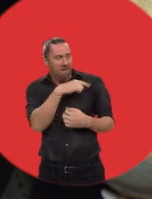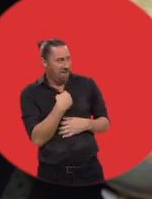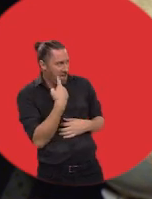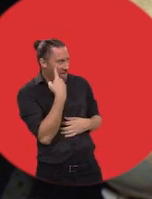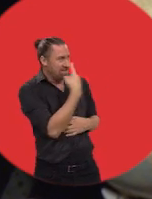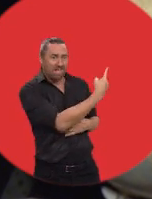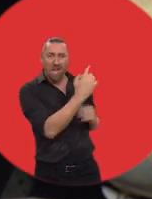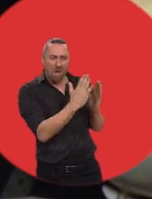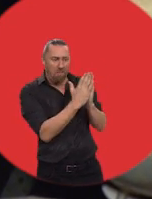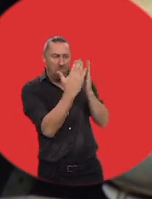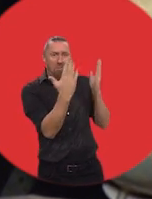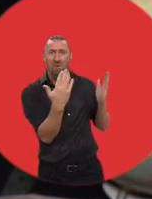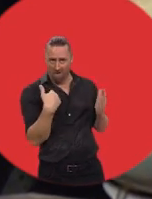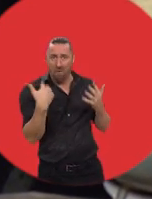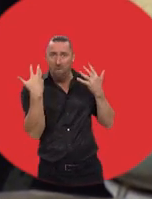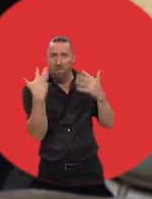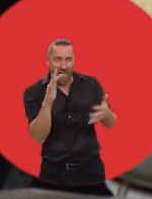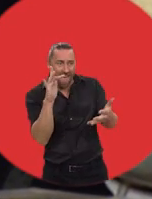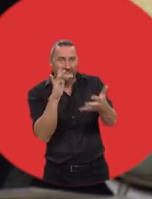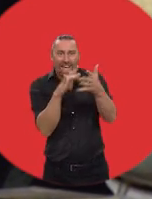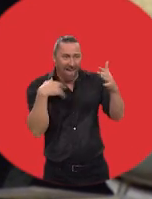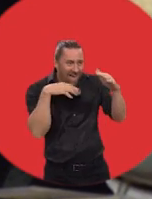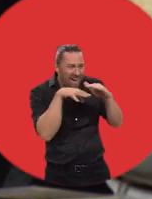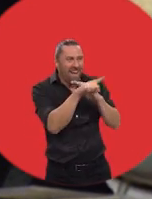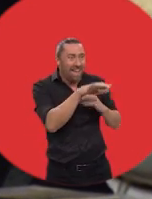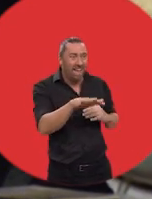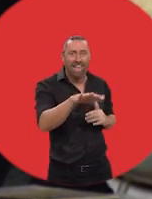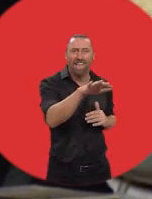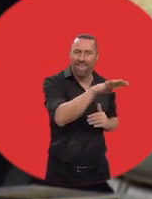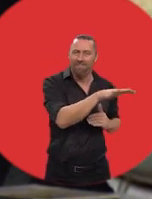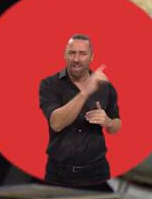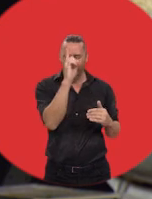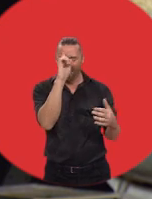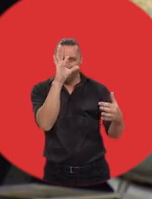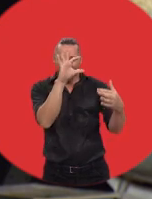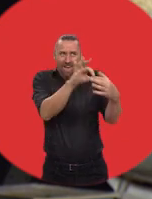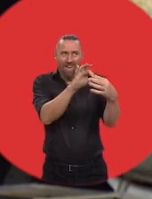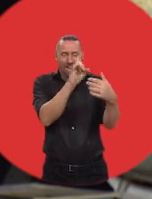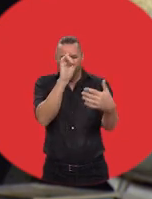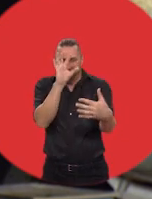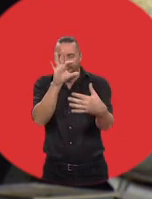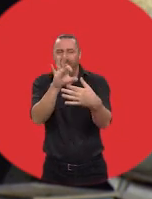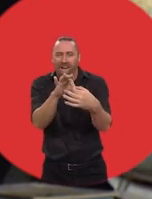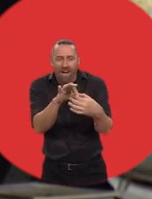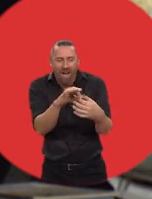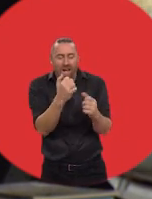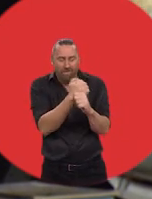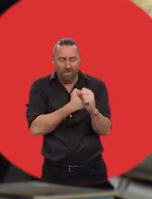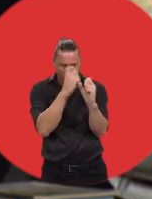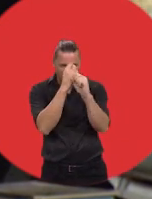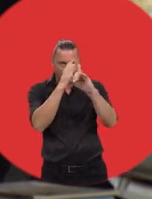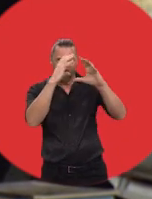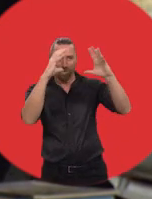some of the places in the book that I've been to and that I was reading. Making connections to a story helps you to